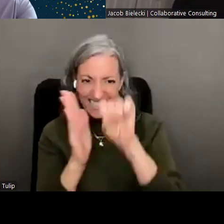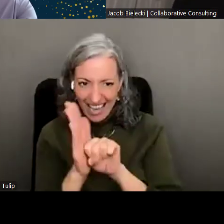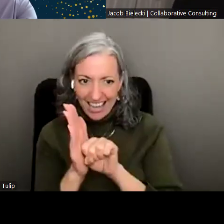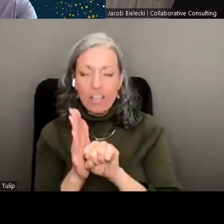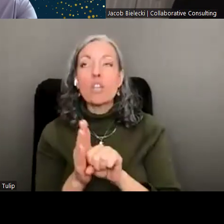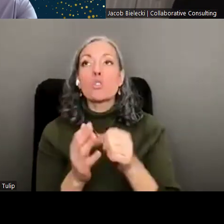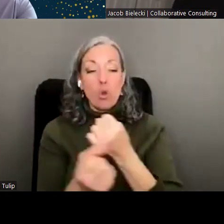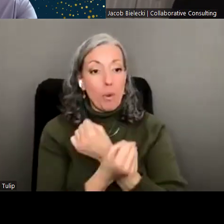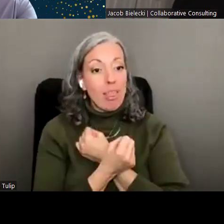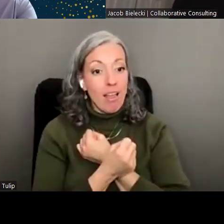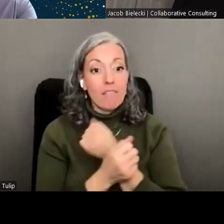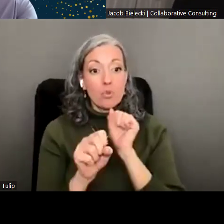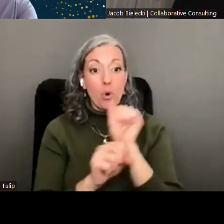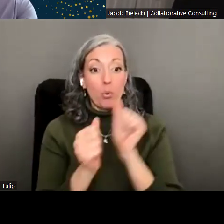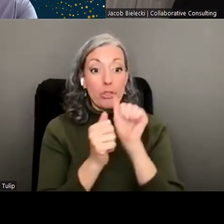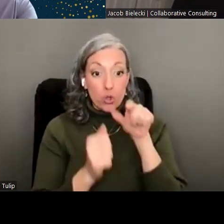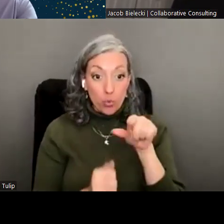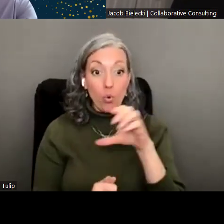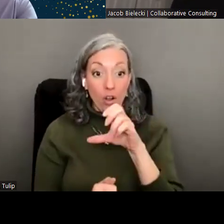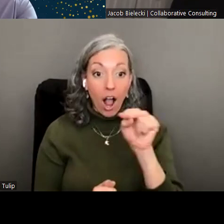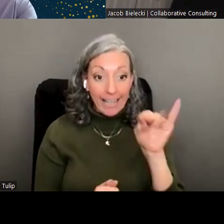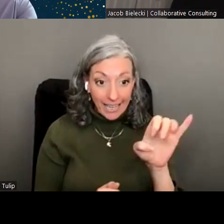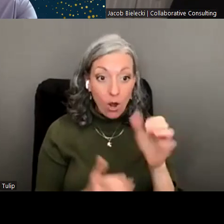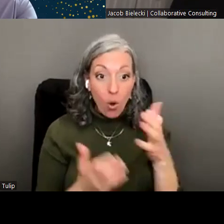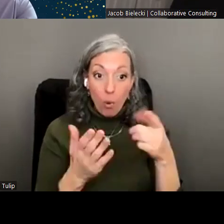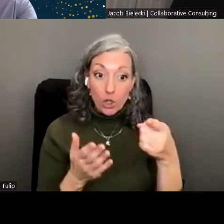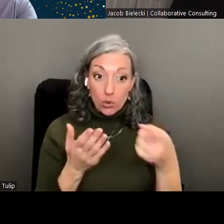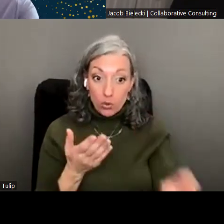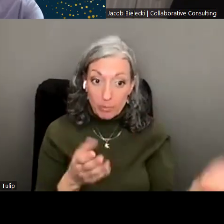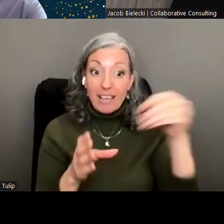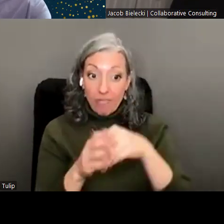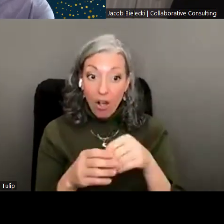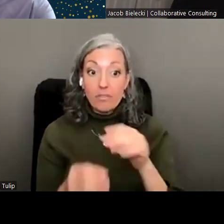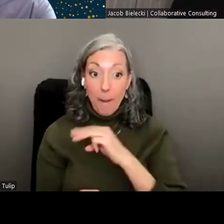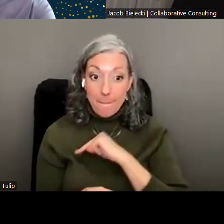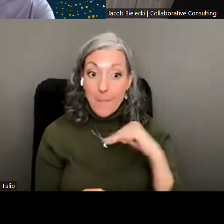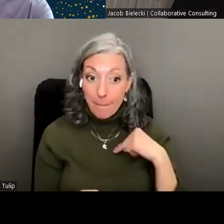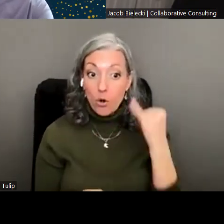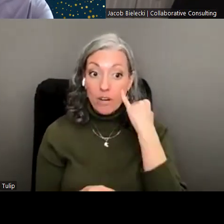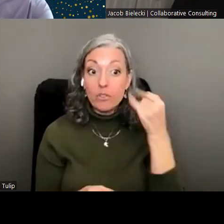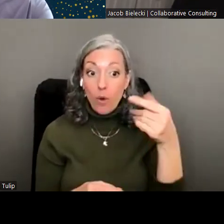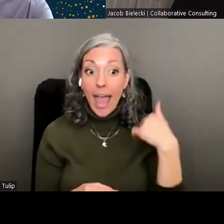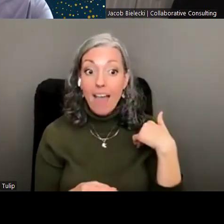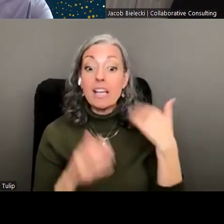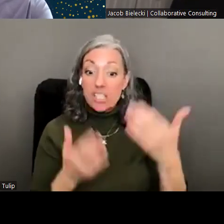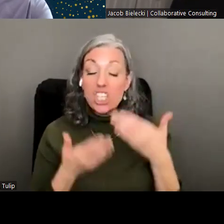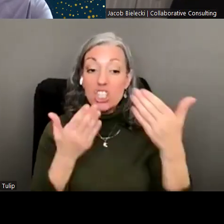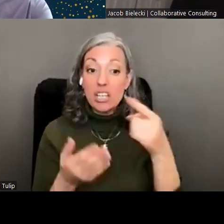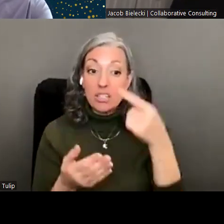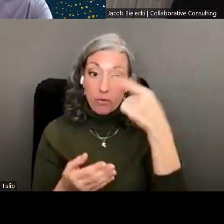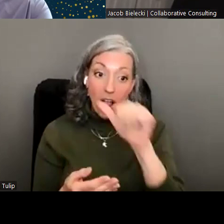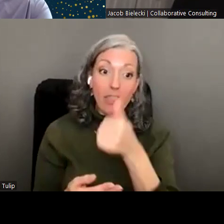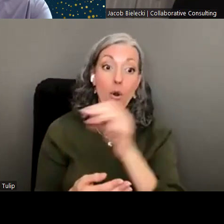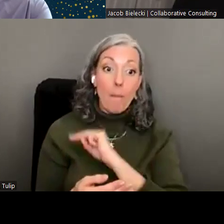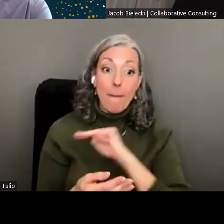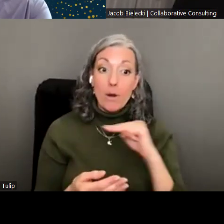with you, Connie, for you to be a member or for you to suggest others, or when we do have vacancies and openings on any